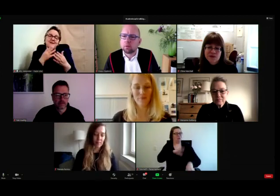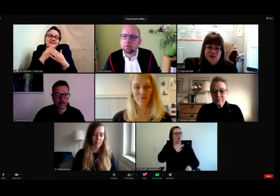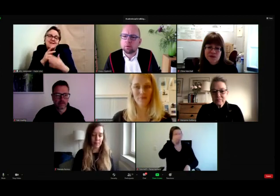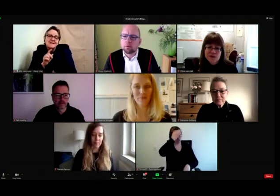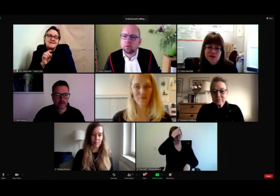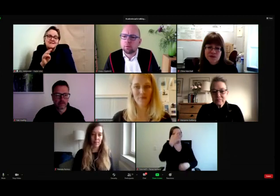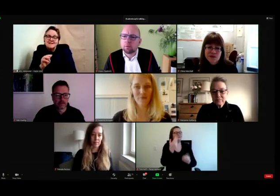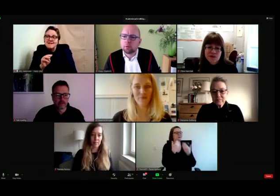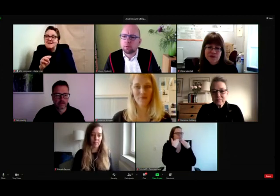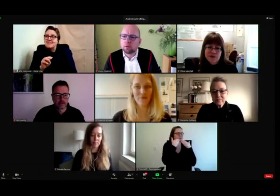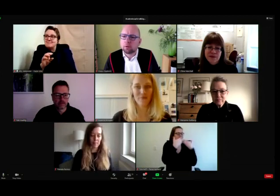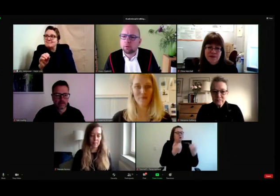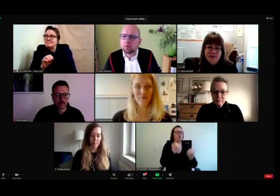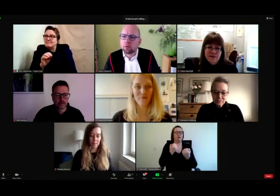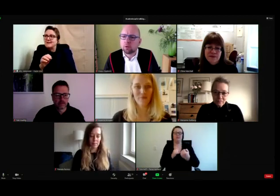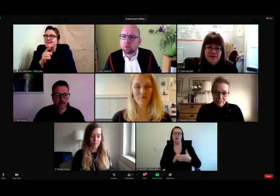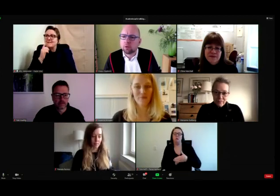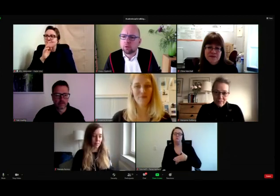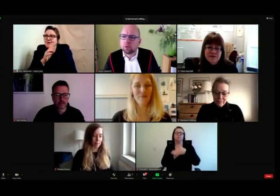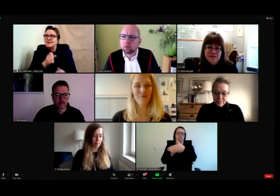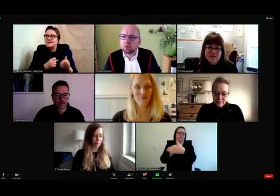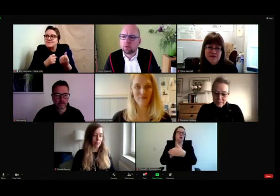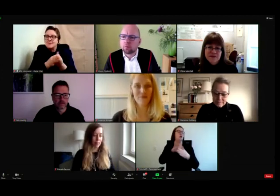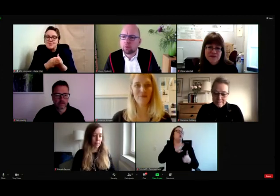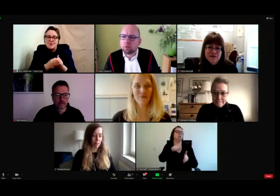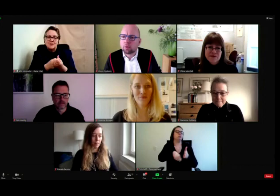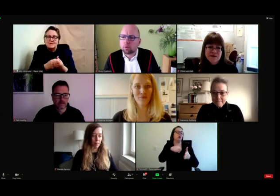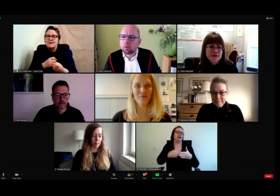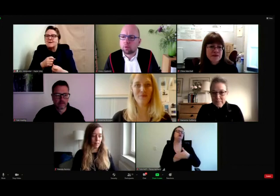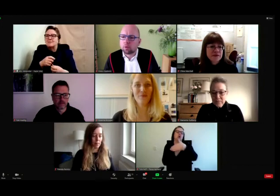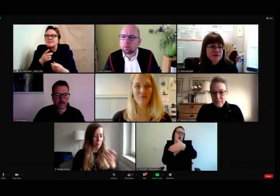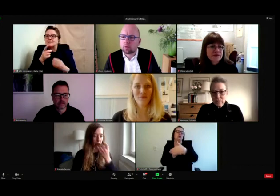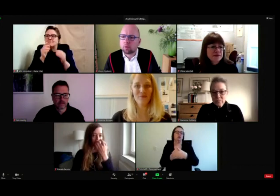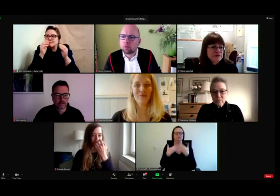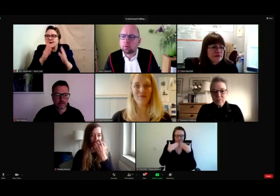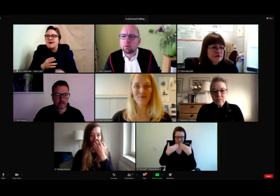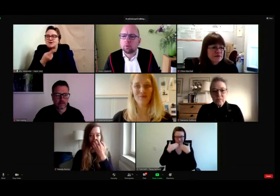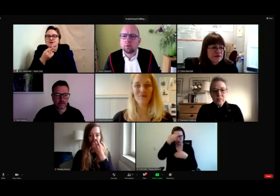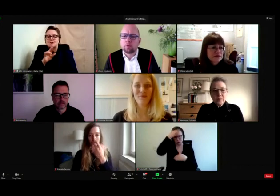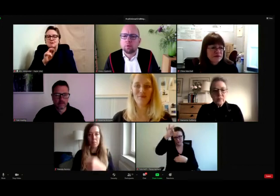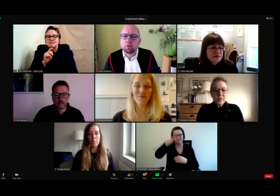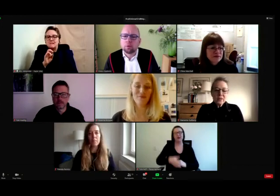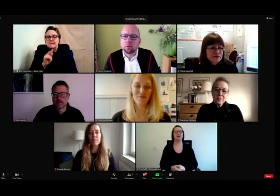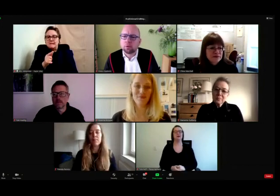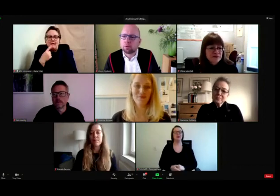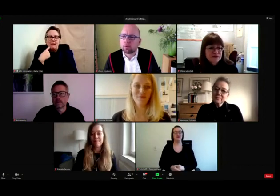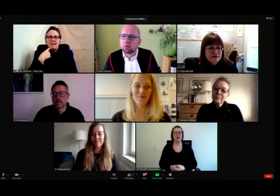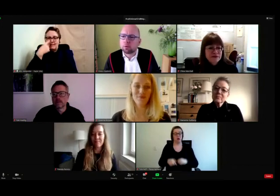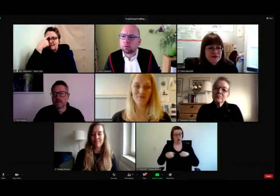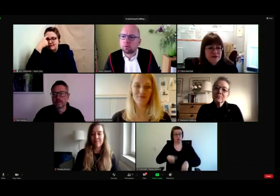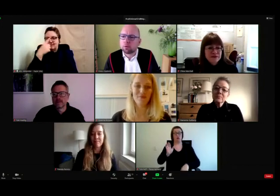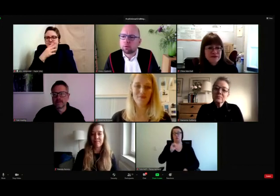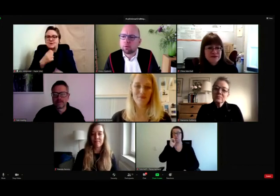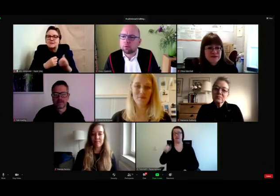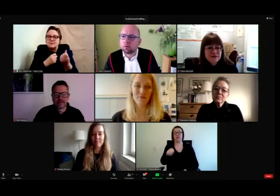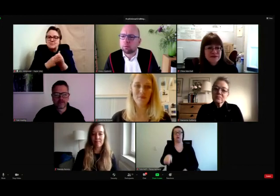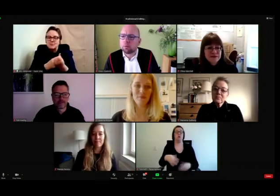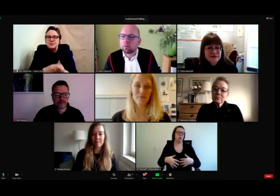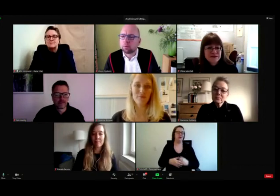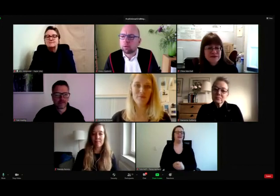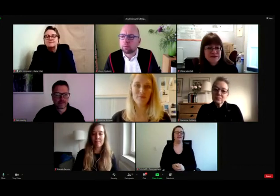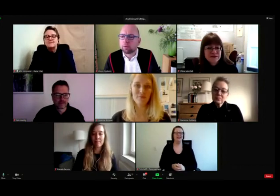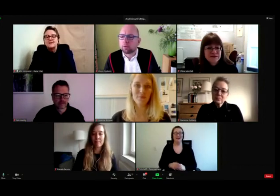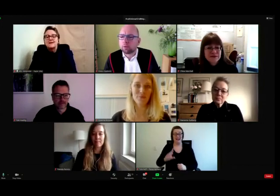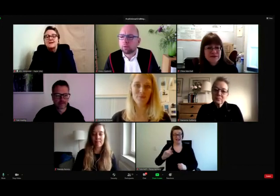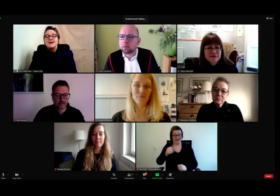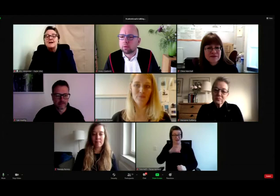his support to you and to the project in general. We already miss you a lot. Your new colleagues